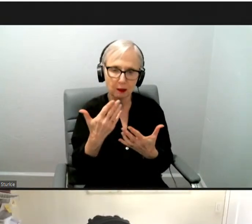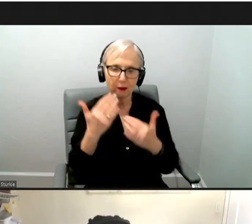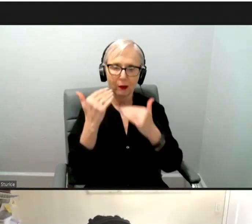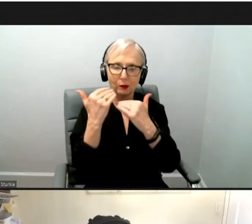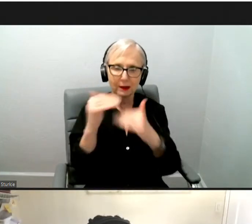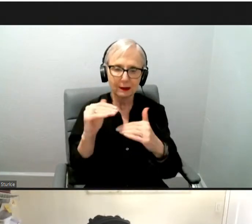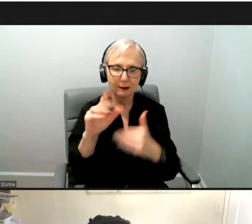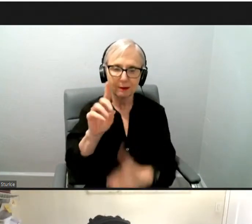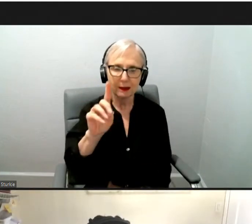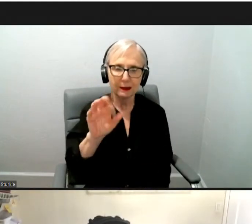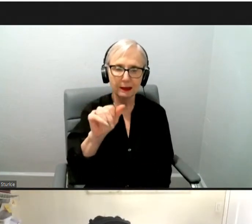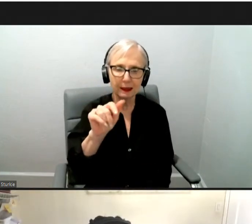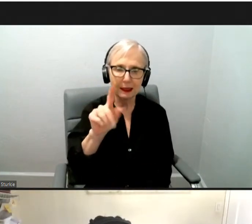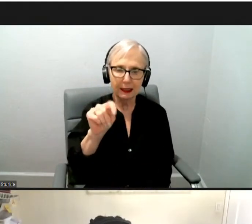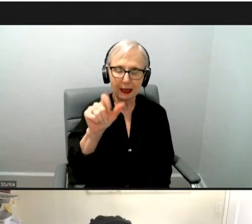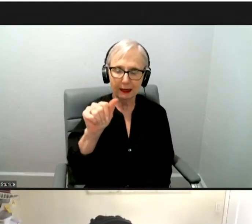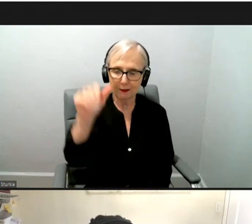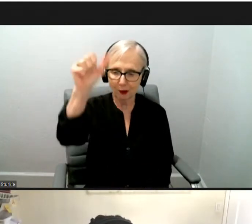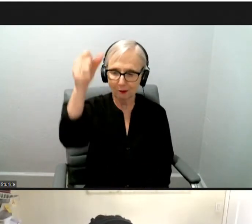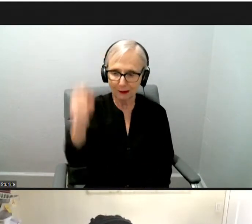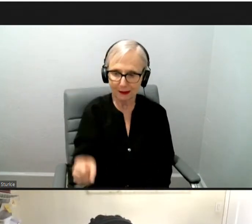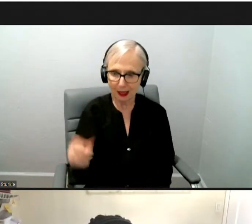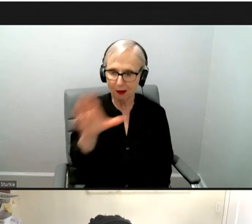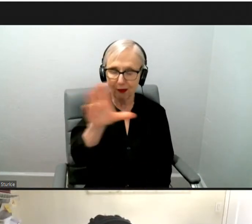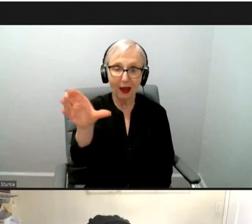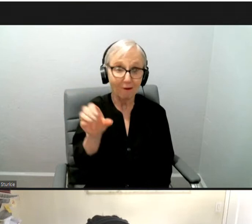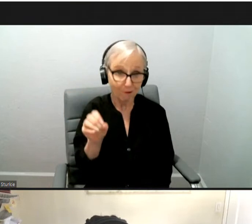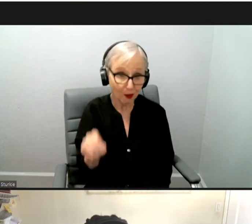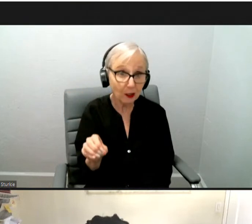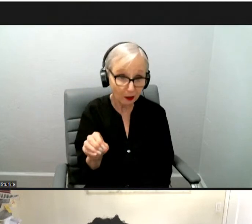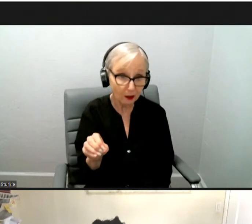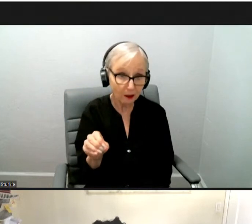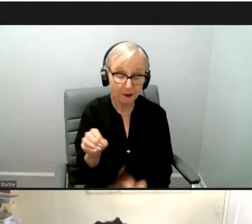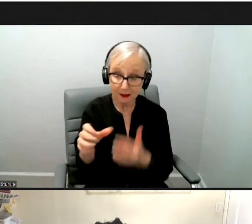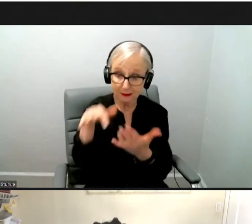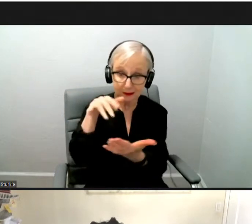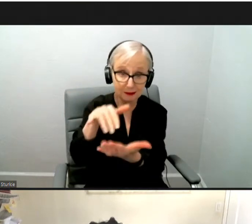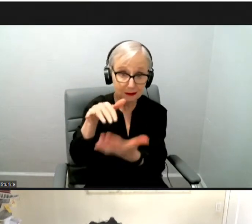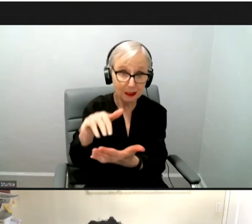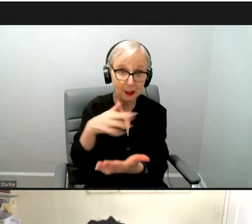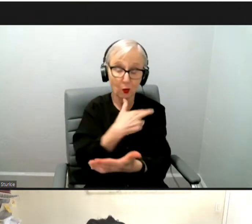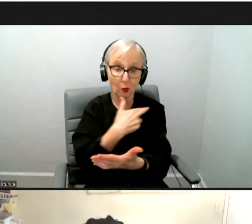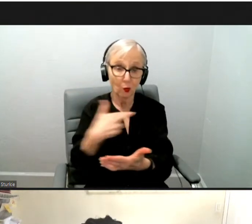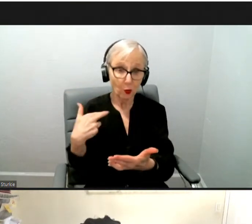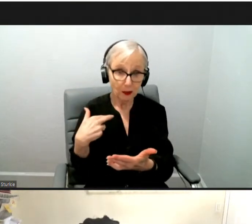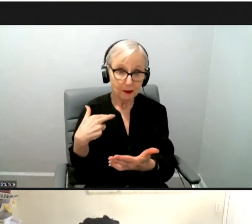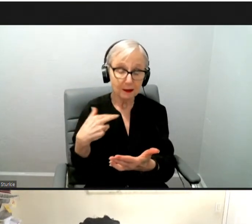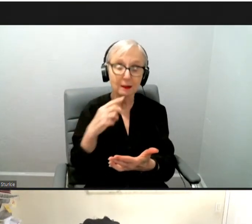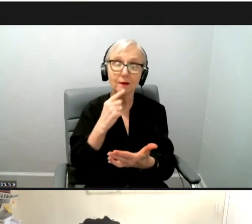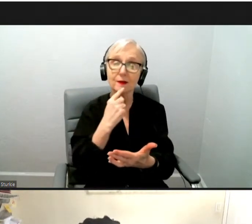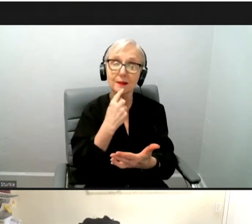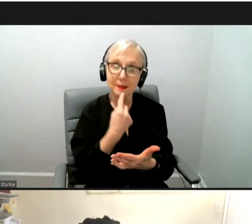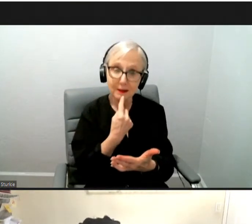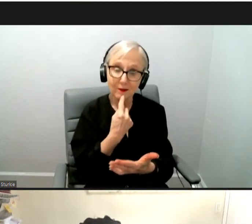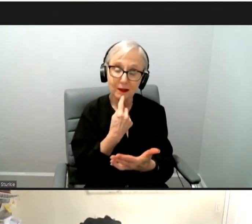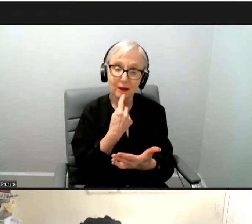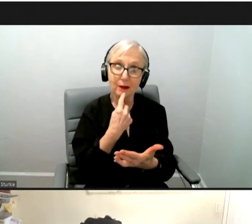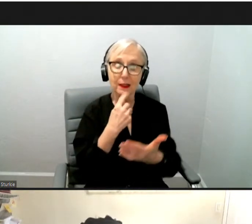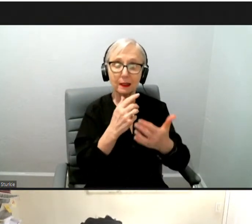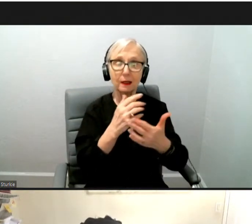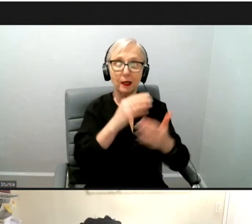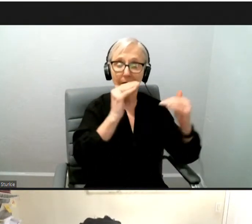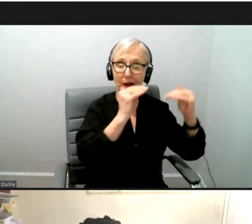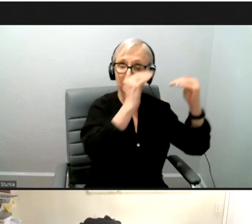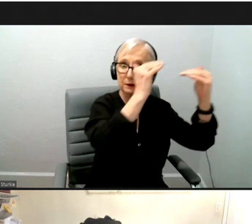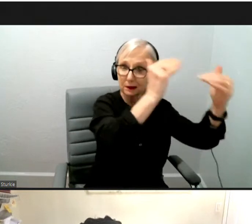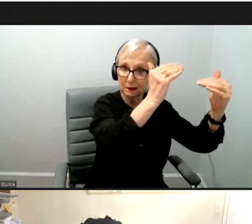data out of South Africa that did look at severity and risk of hospitalization in adults versus children. That data out